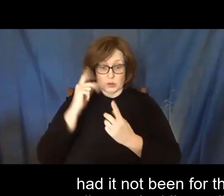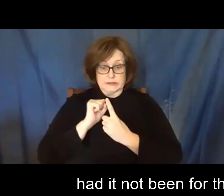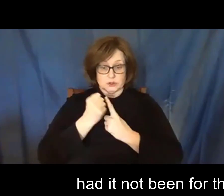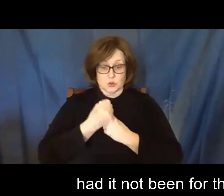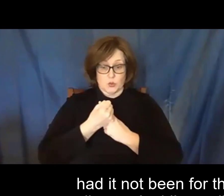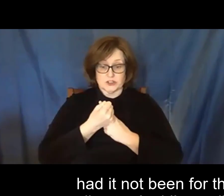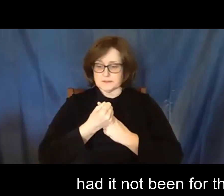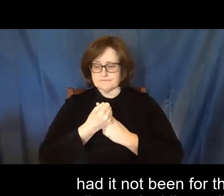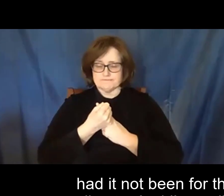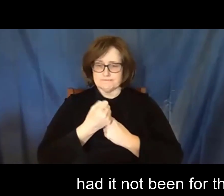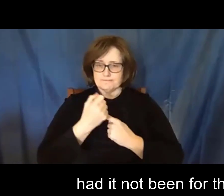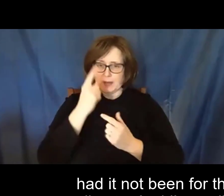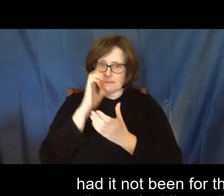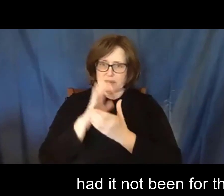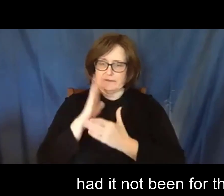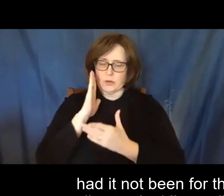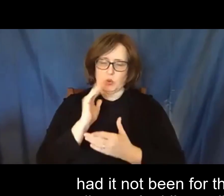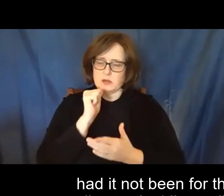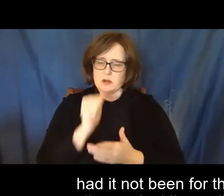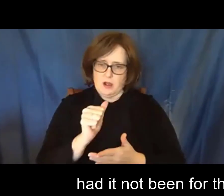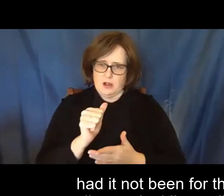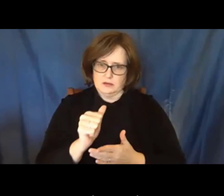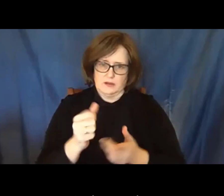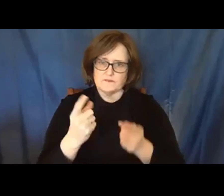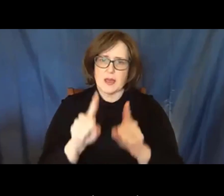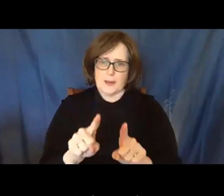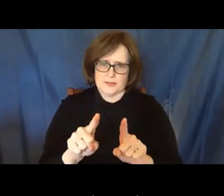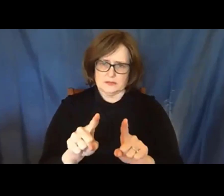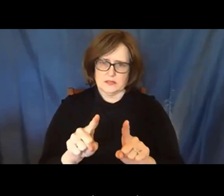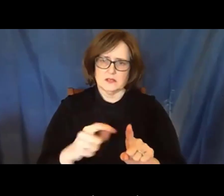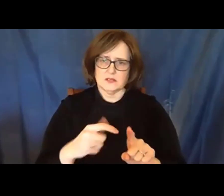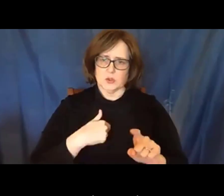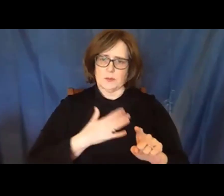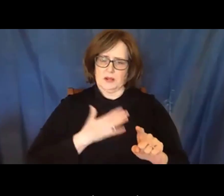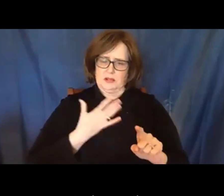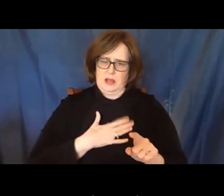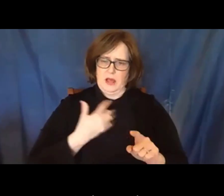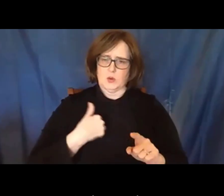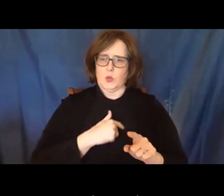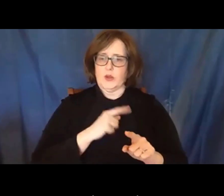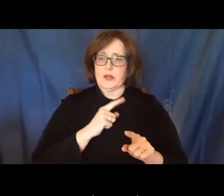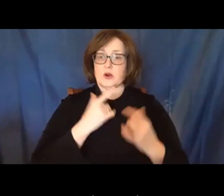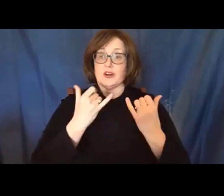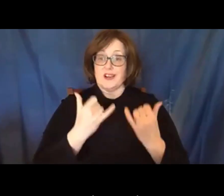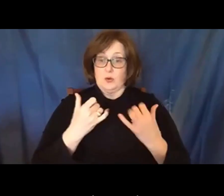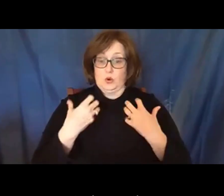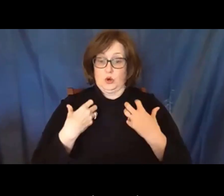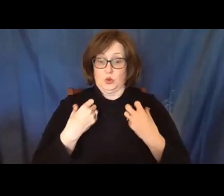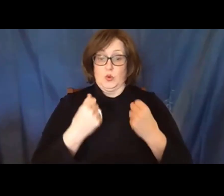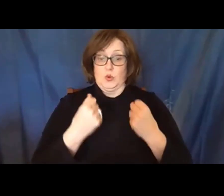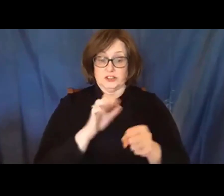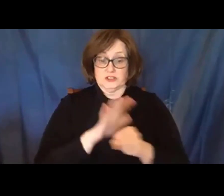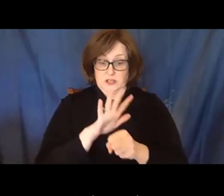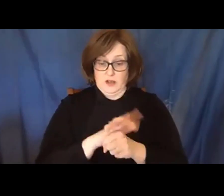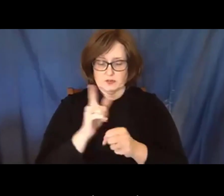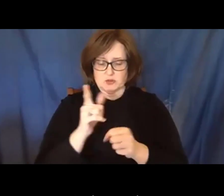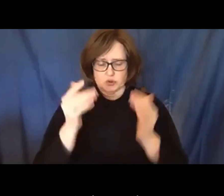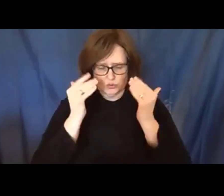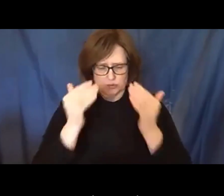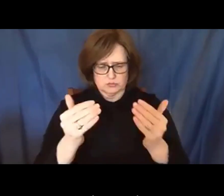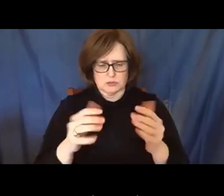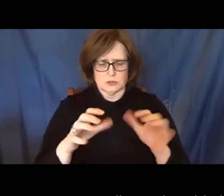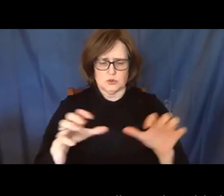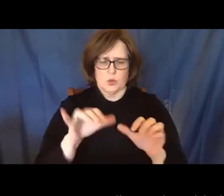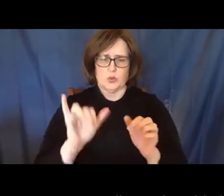I'm really grateful that we are at least being courageous enough to have these conversations. I've been at this university since